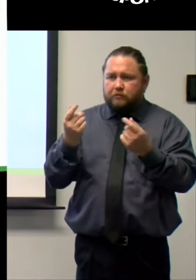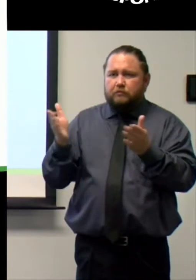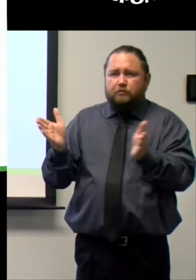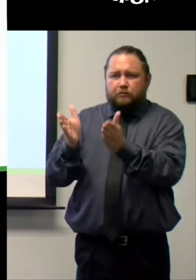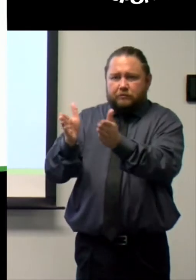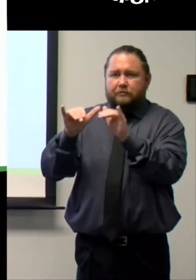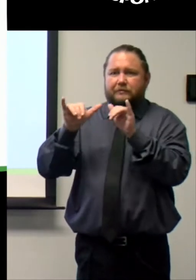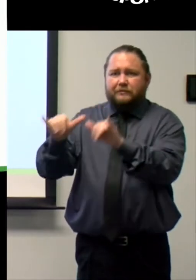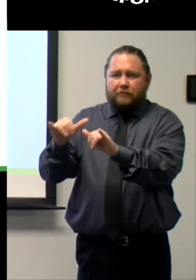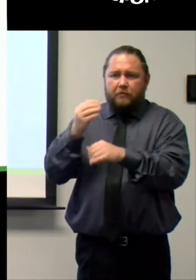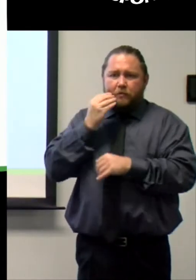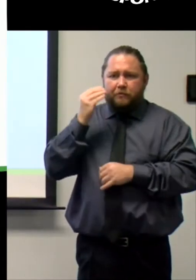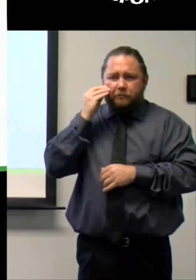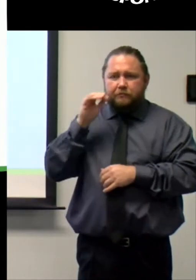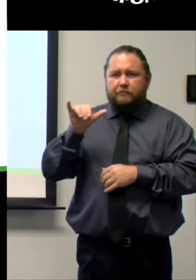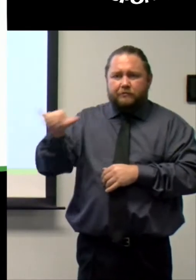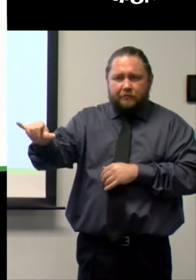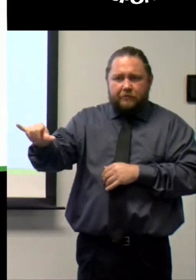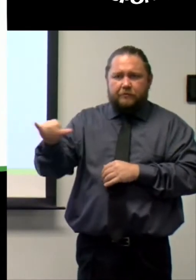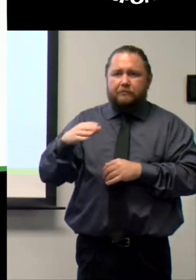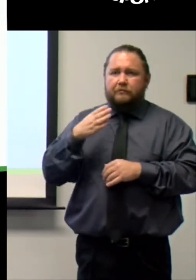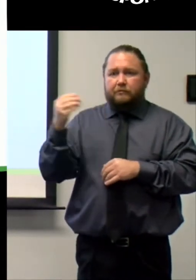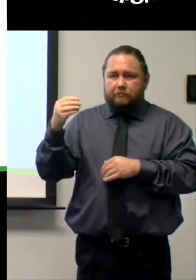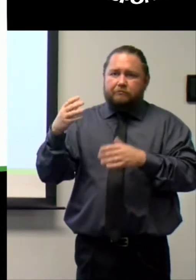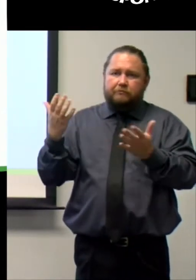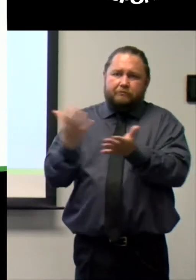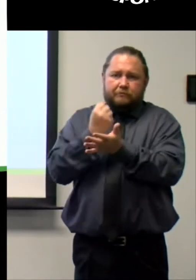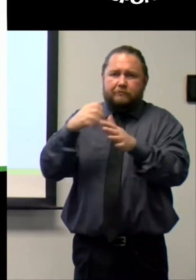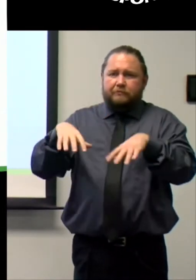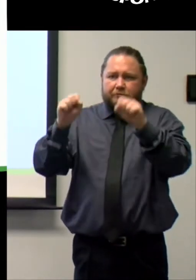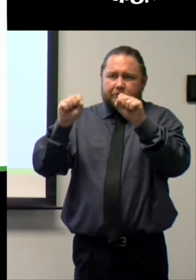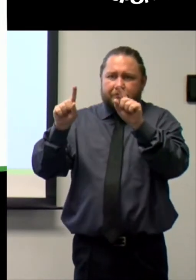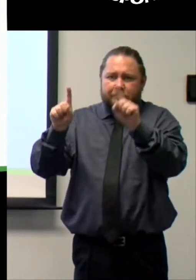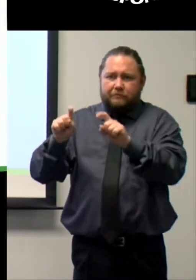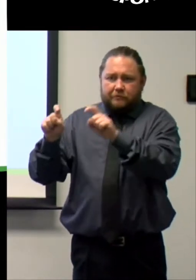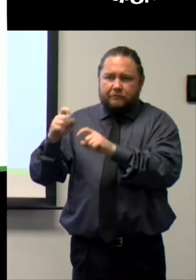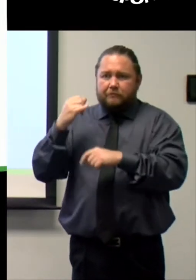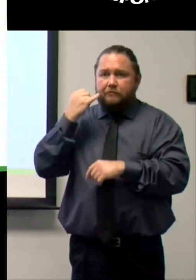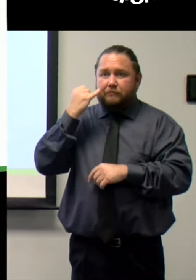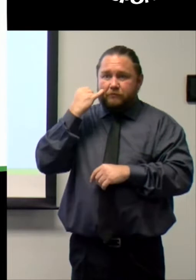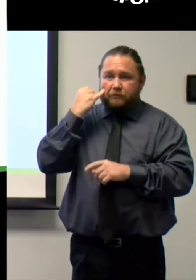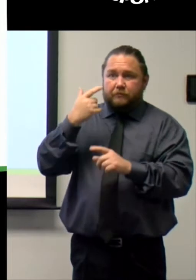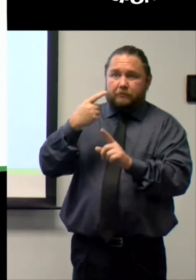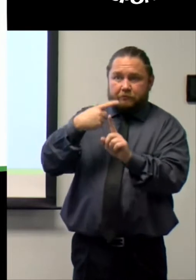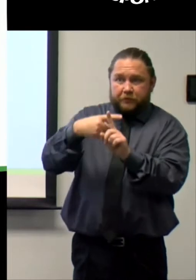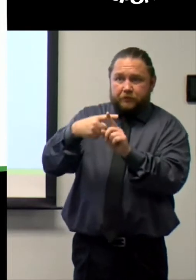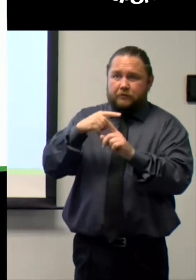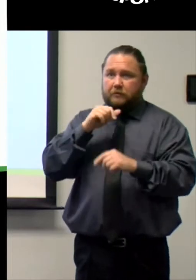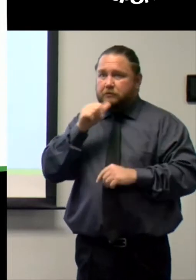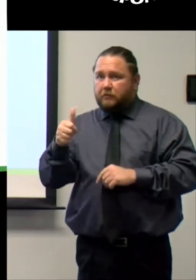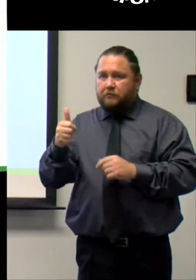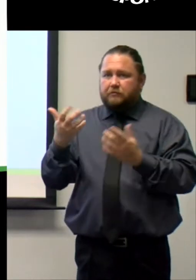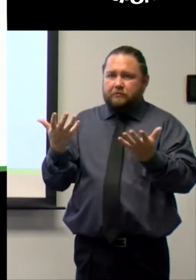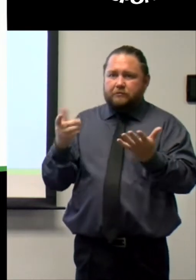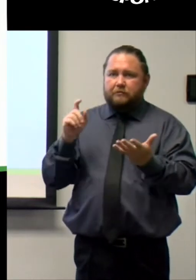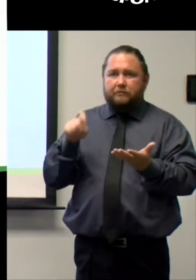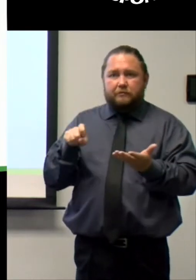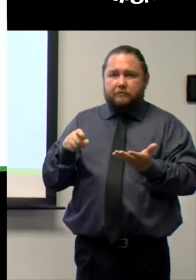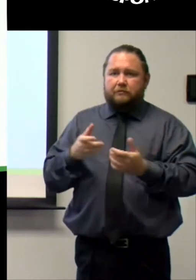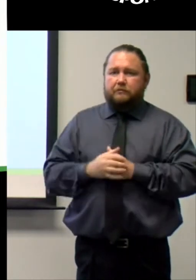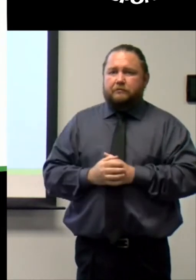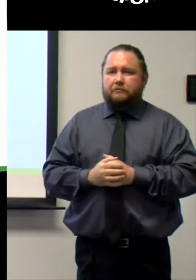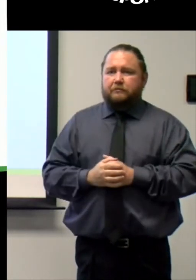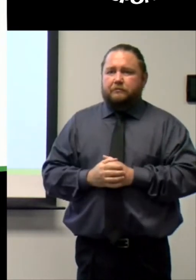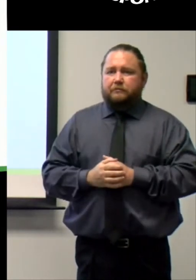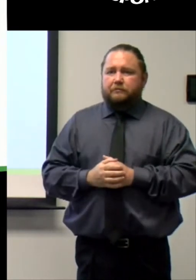that it can be determined whether they have the virus. But the point is to limit their exposure to other people